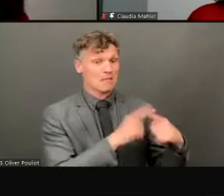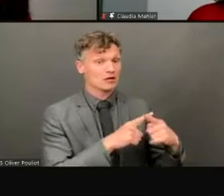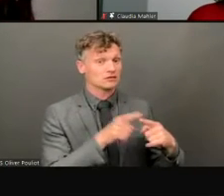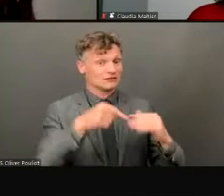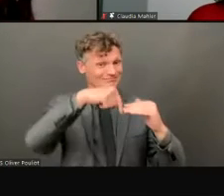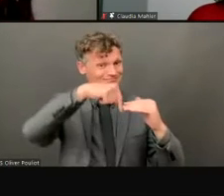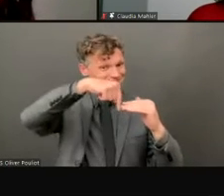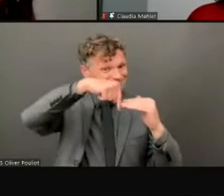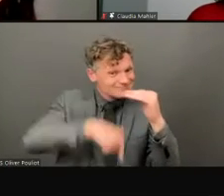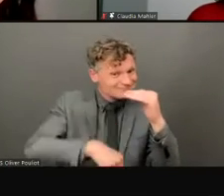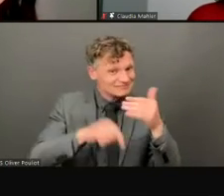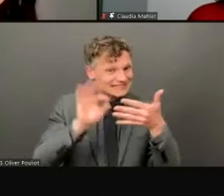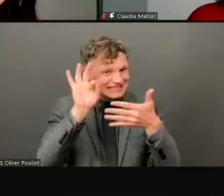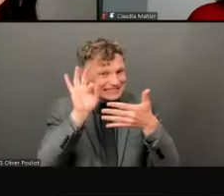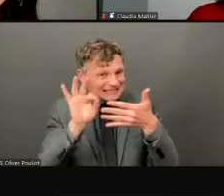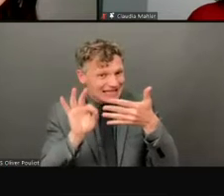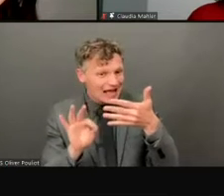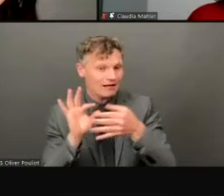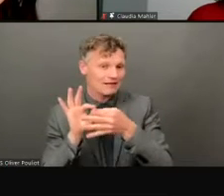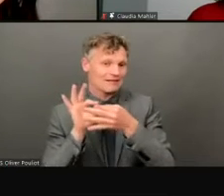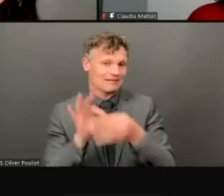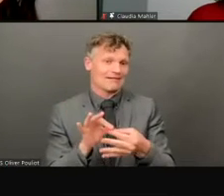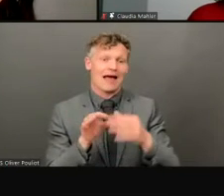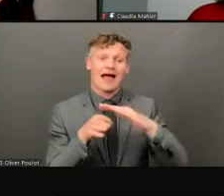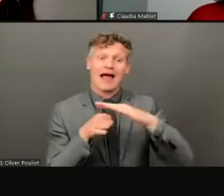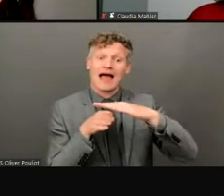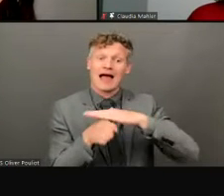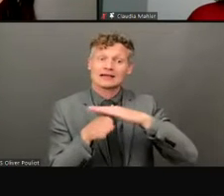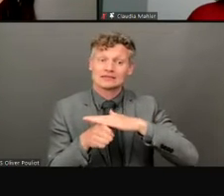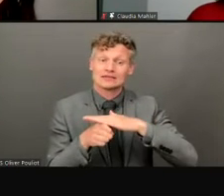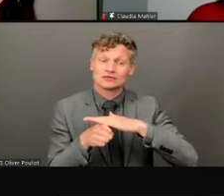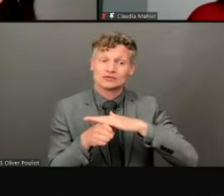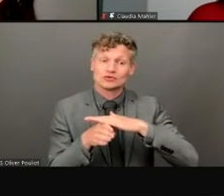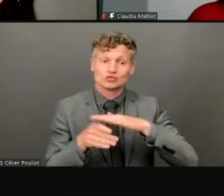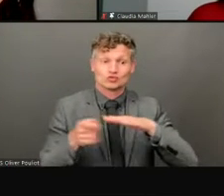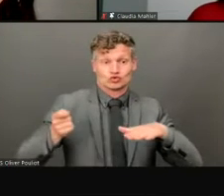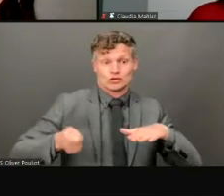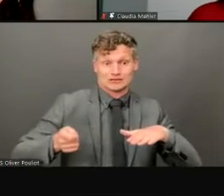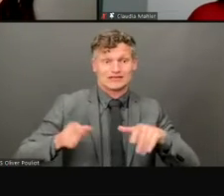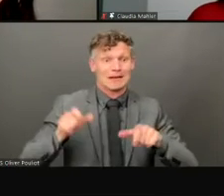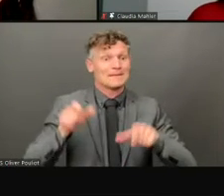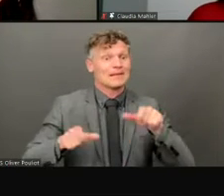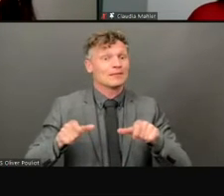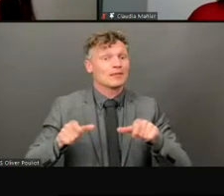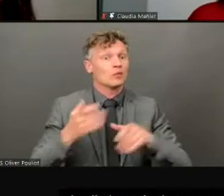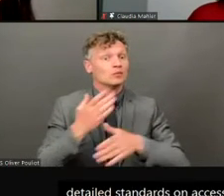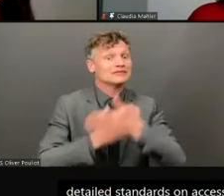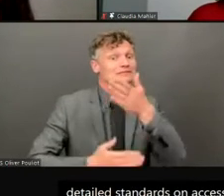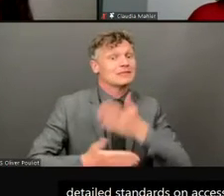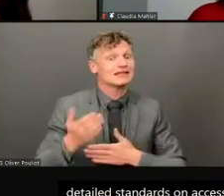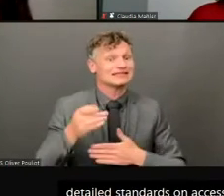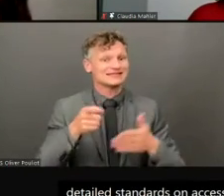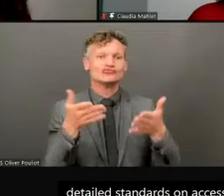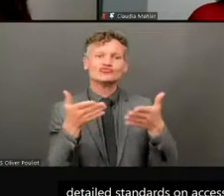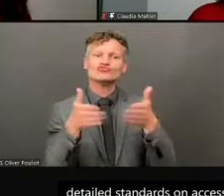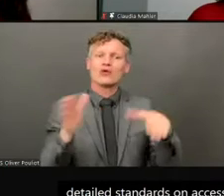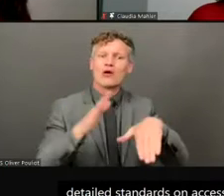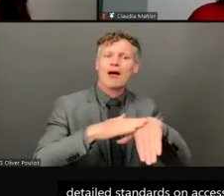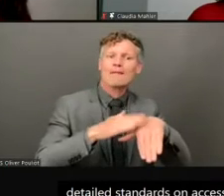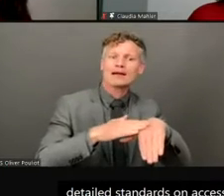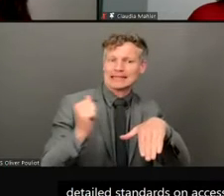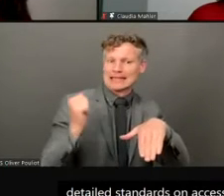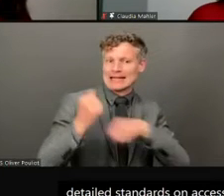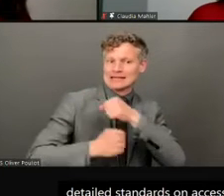standards on access to justice for people with disabilities adopted last year. That would not have